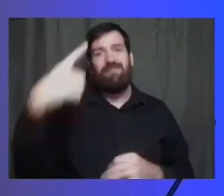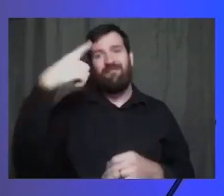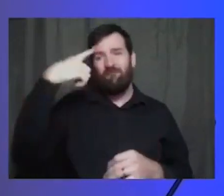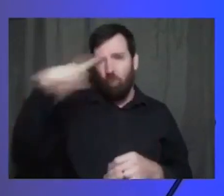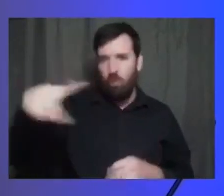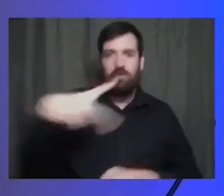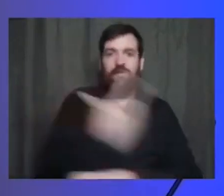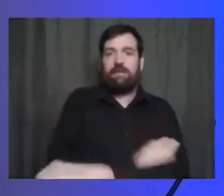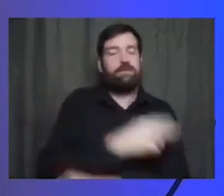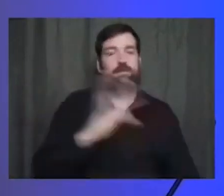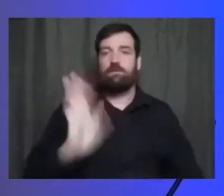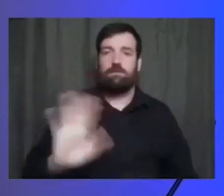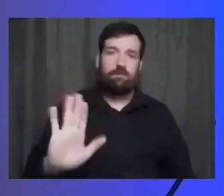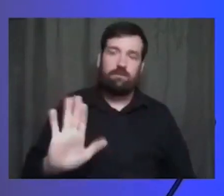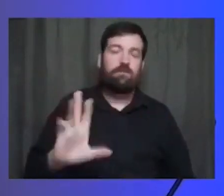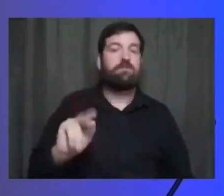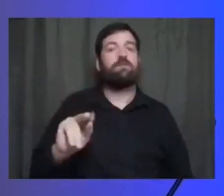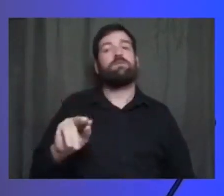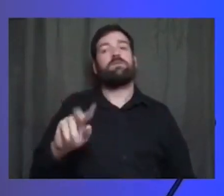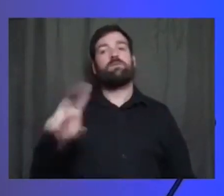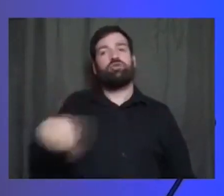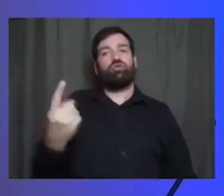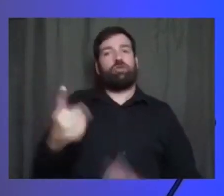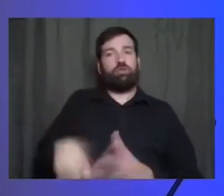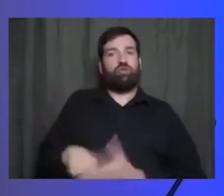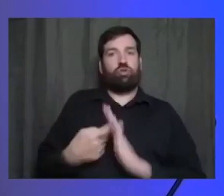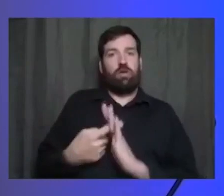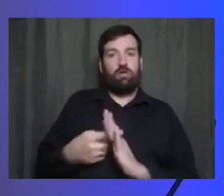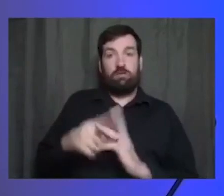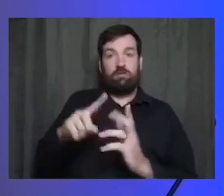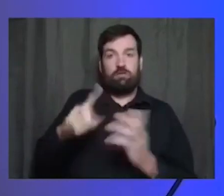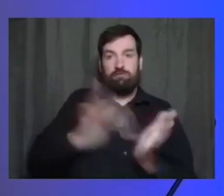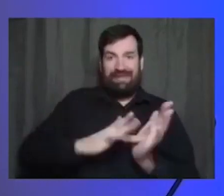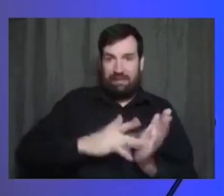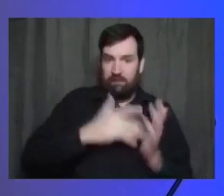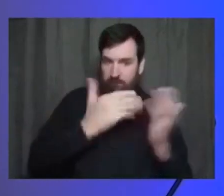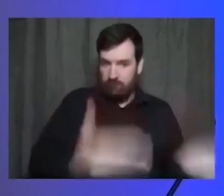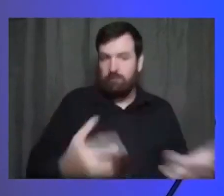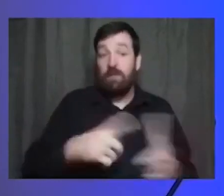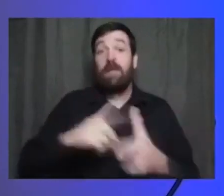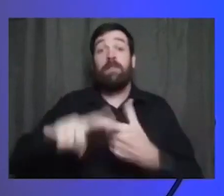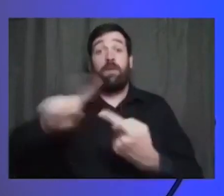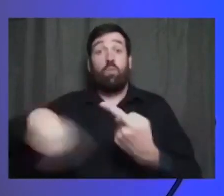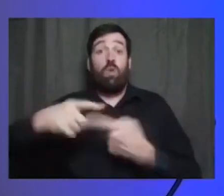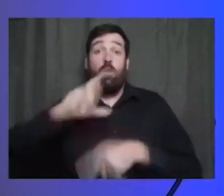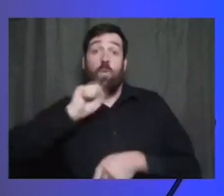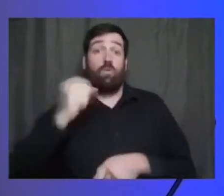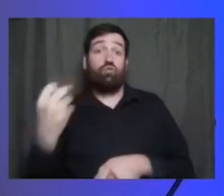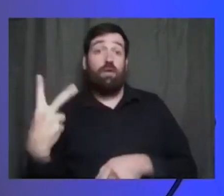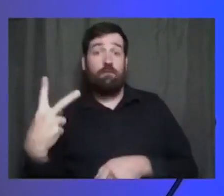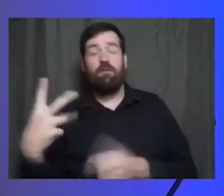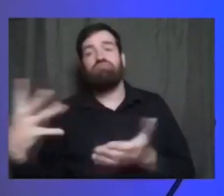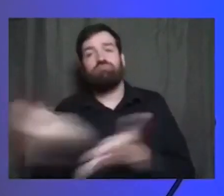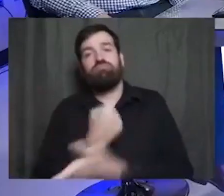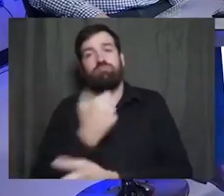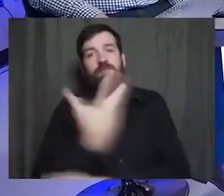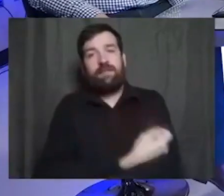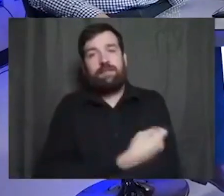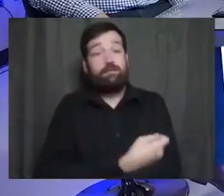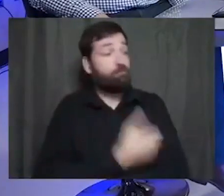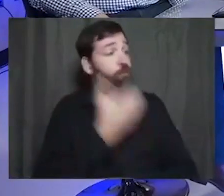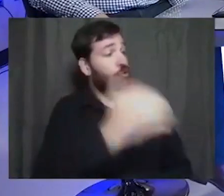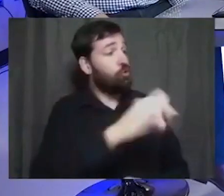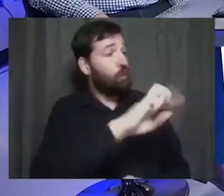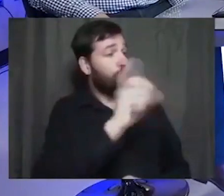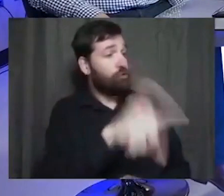would just start it when that needs to be started and then get the vaccine as soon as he turns 12. Yeah, I think that's a very good question to address with